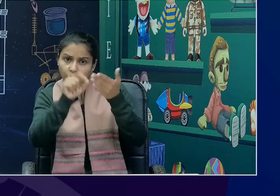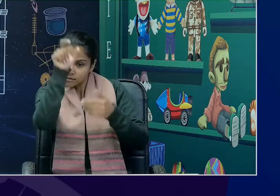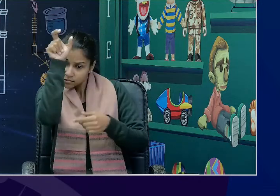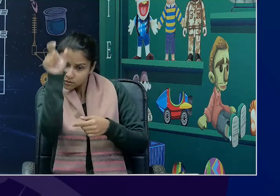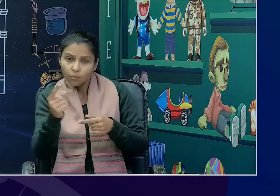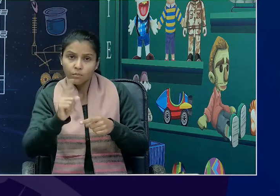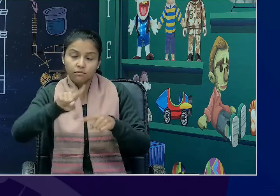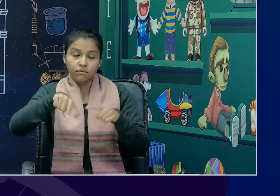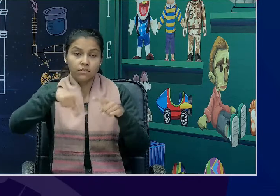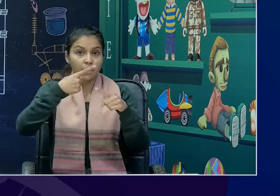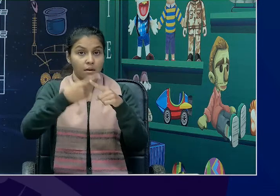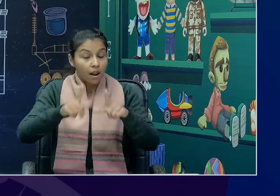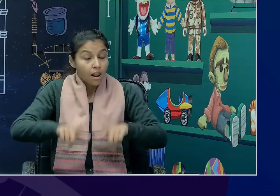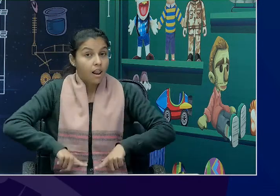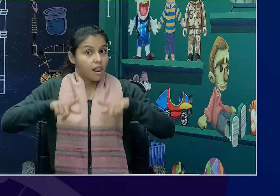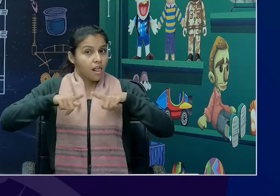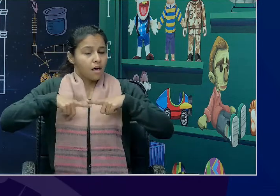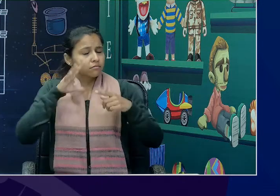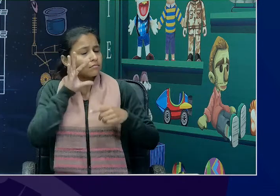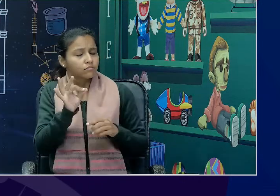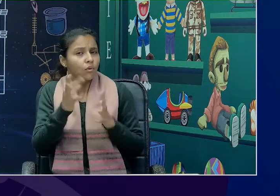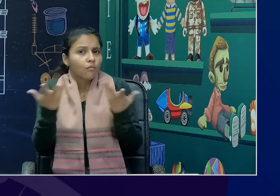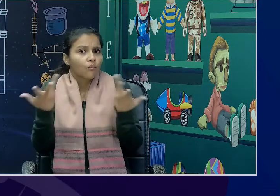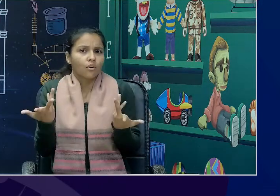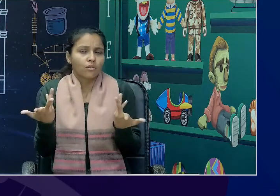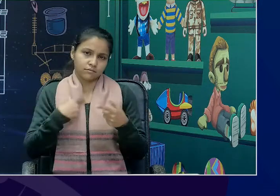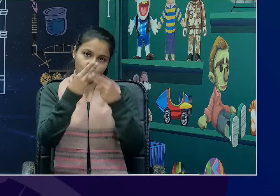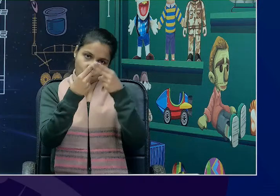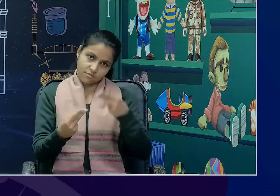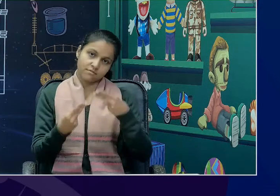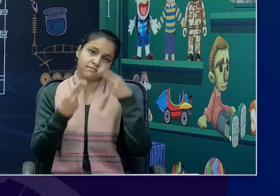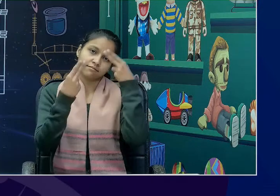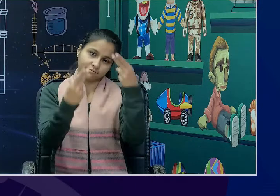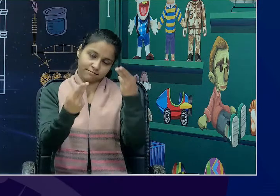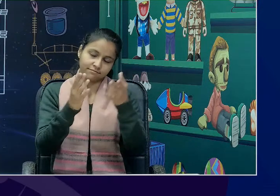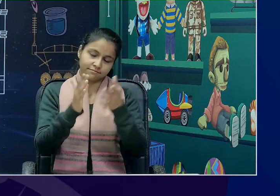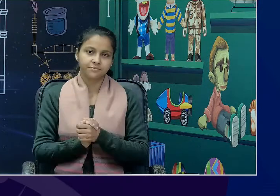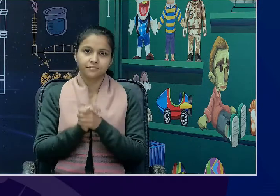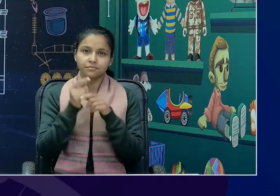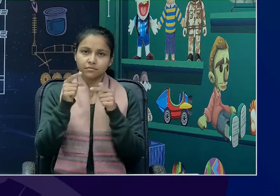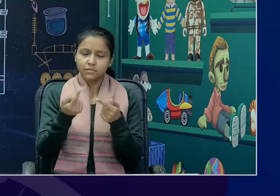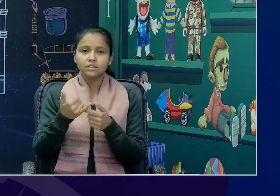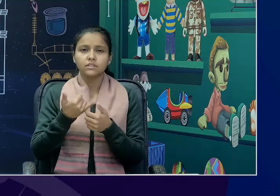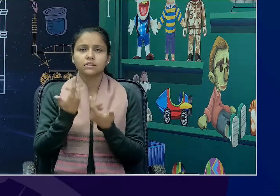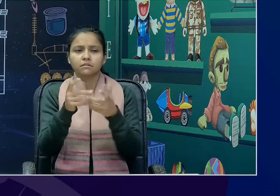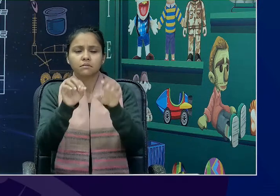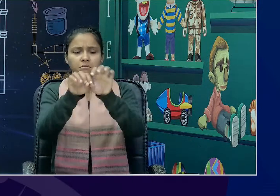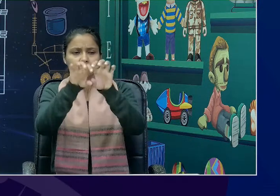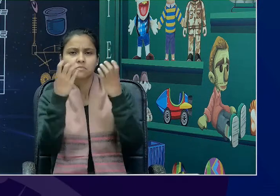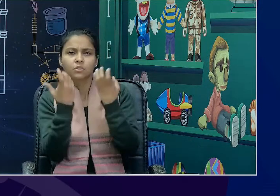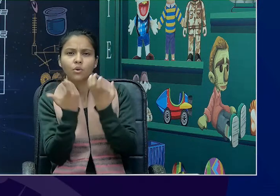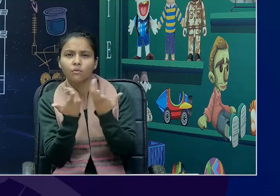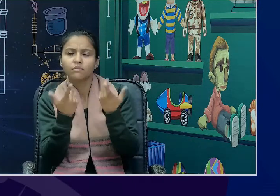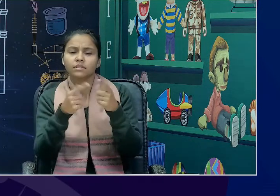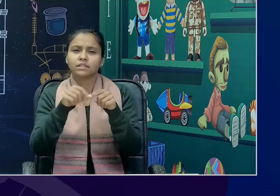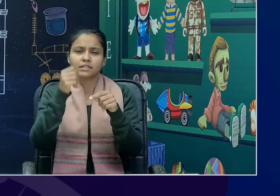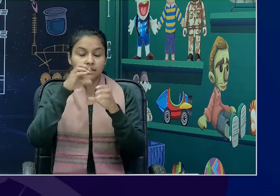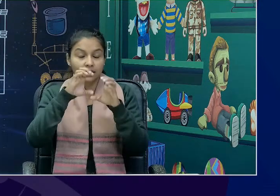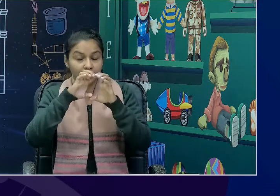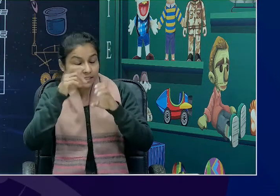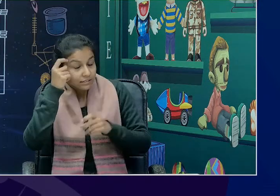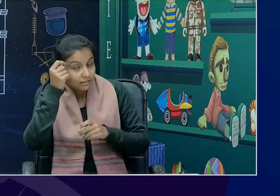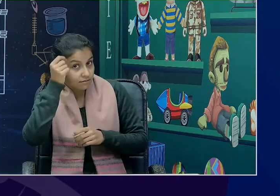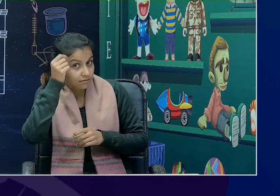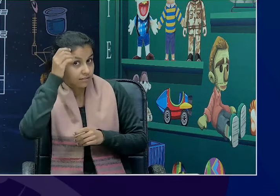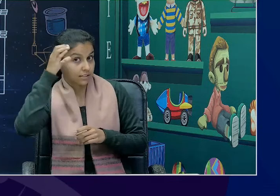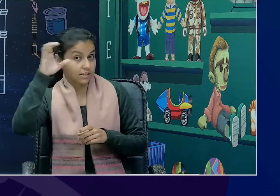happened in his real life. So he is telling the story to someone. Okay. He is in a conference, or it is not clear in the chapter. He is